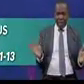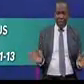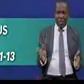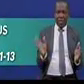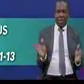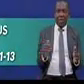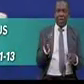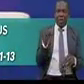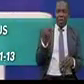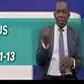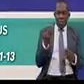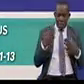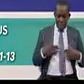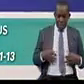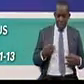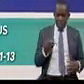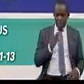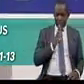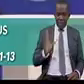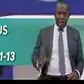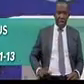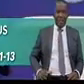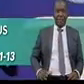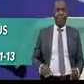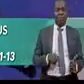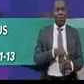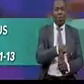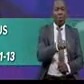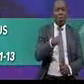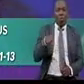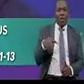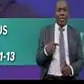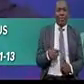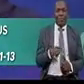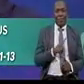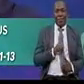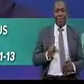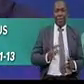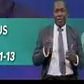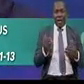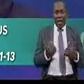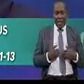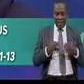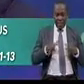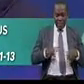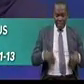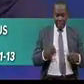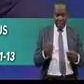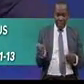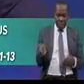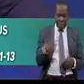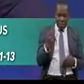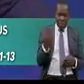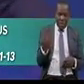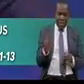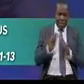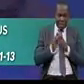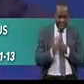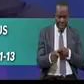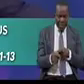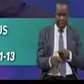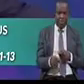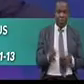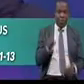God has given you the gift, when you see imperfection in your church, you will not criticize. You will